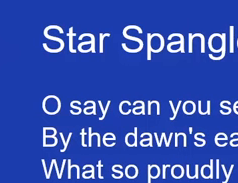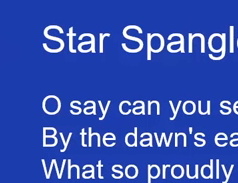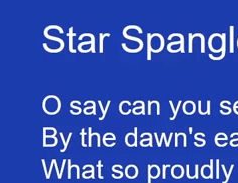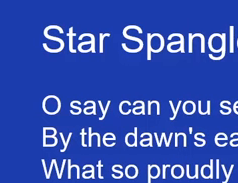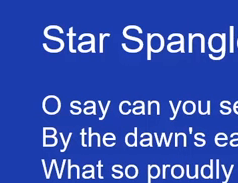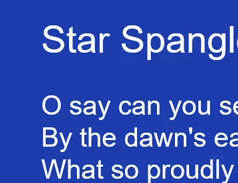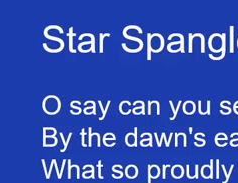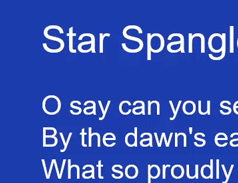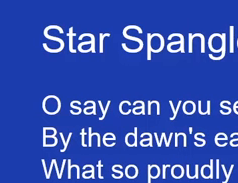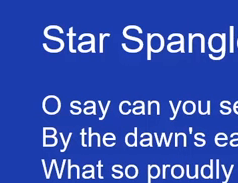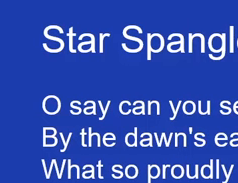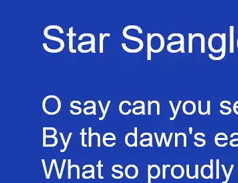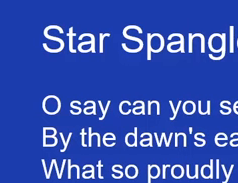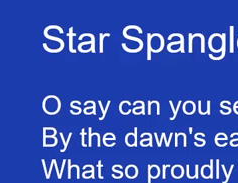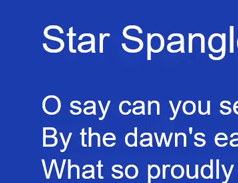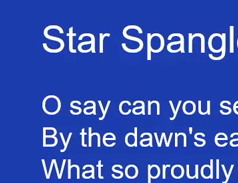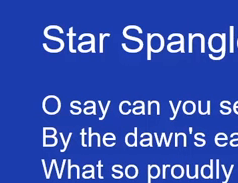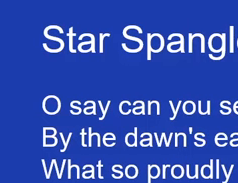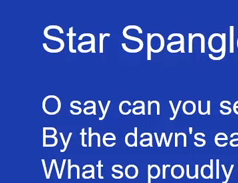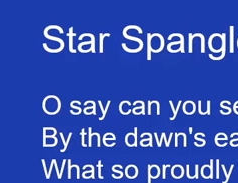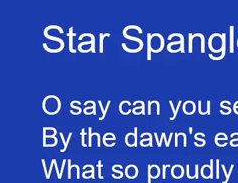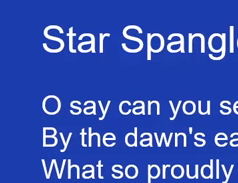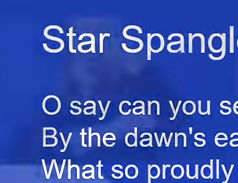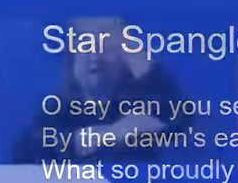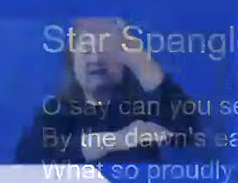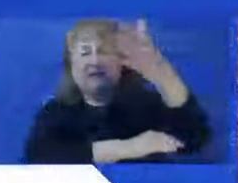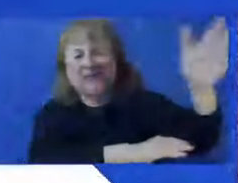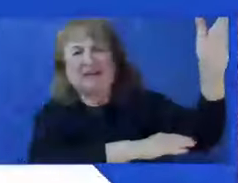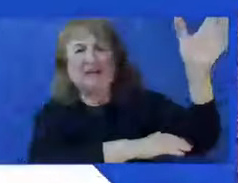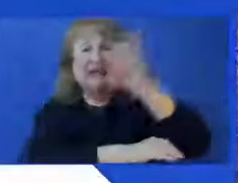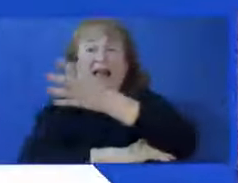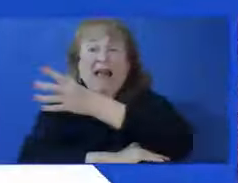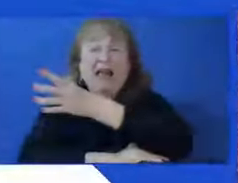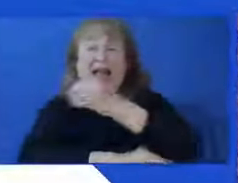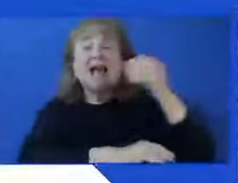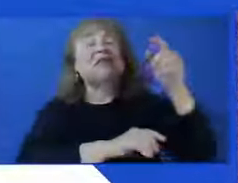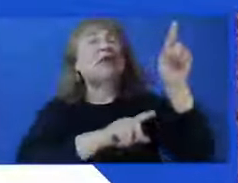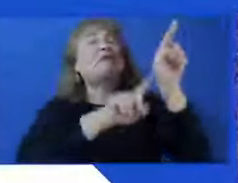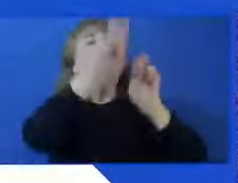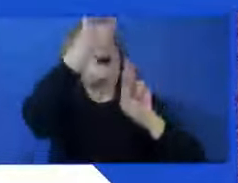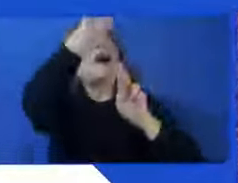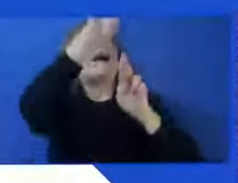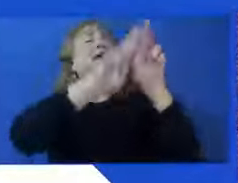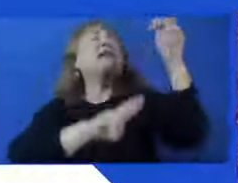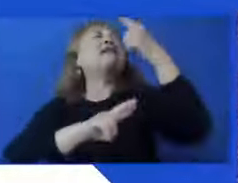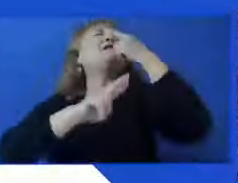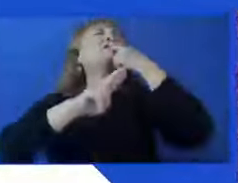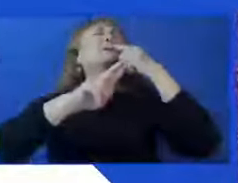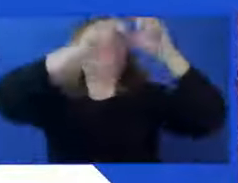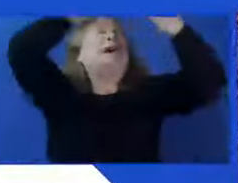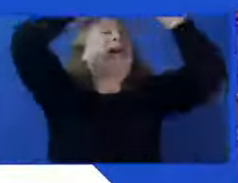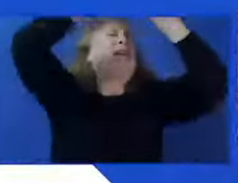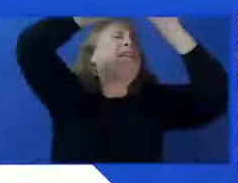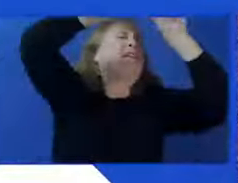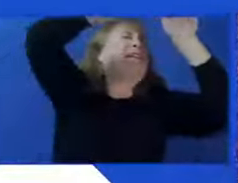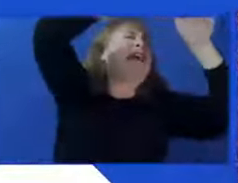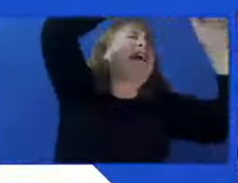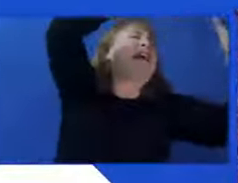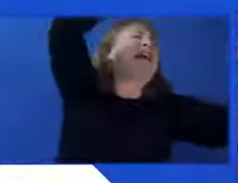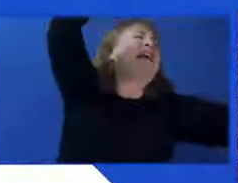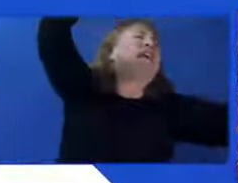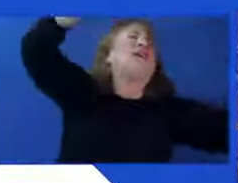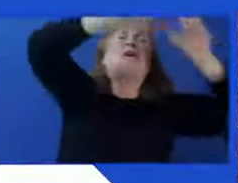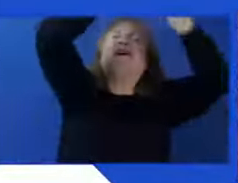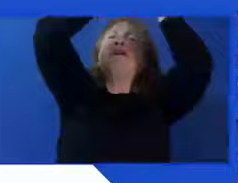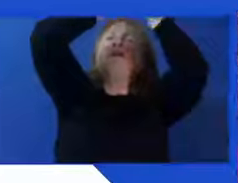so gallantly streaming, and the rockets red.